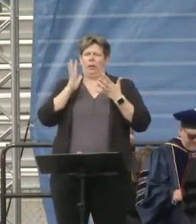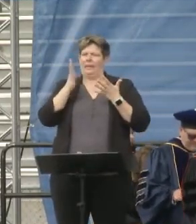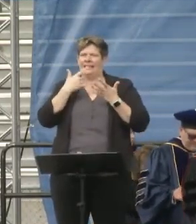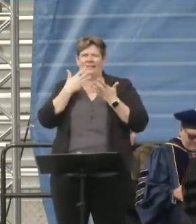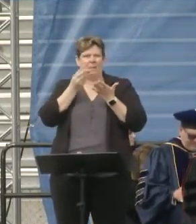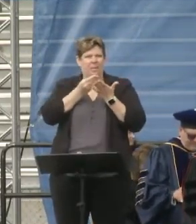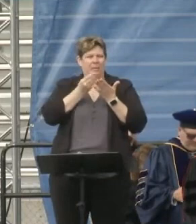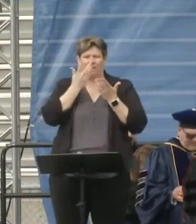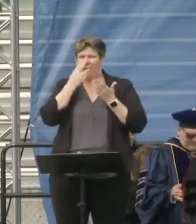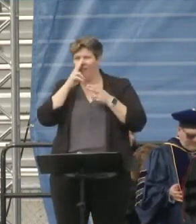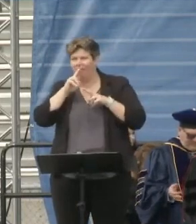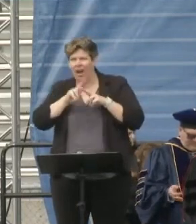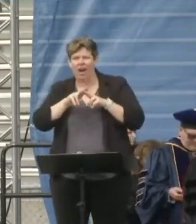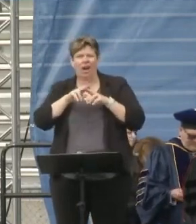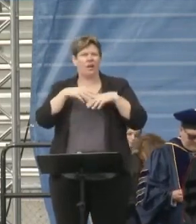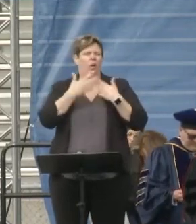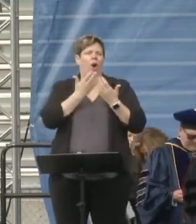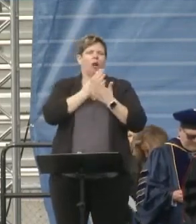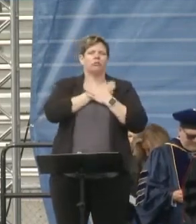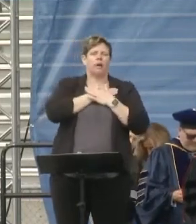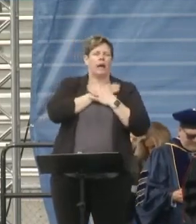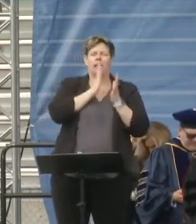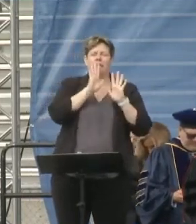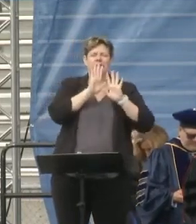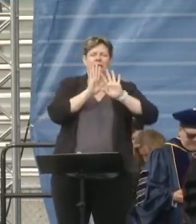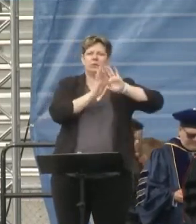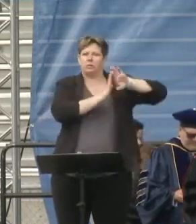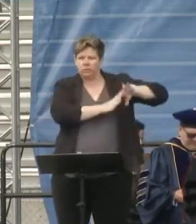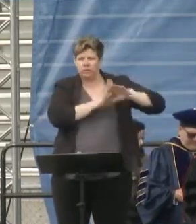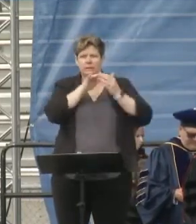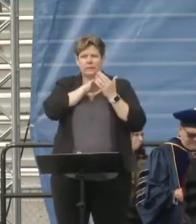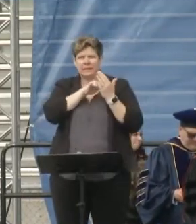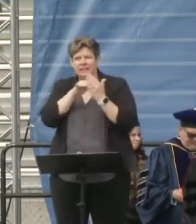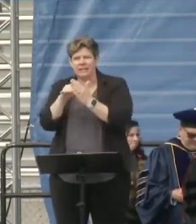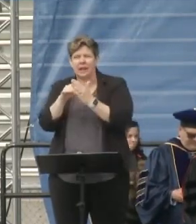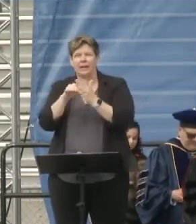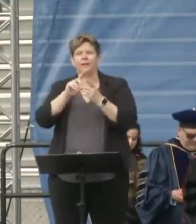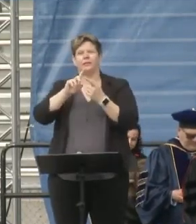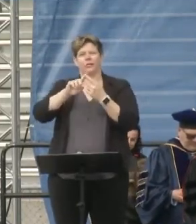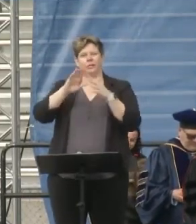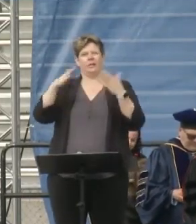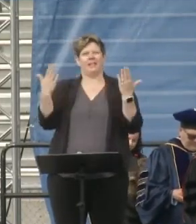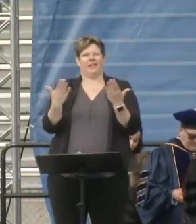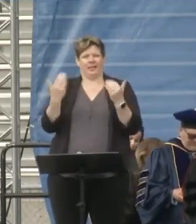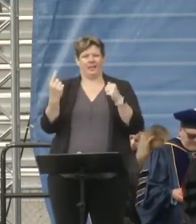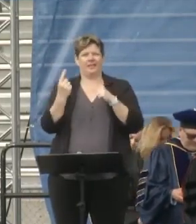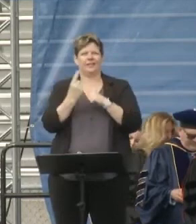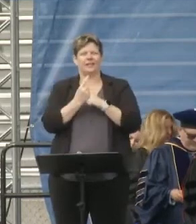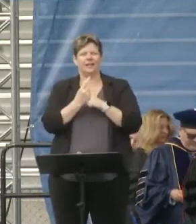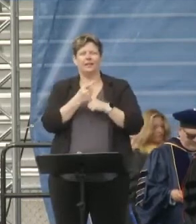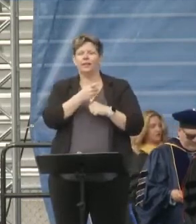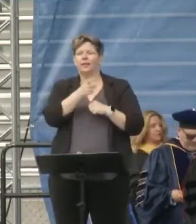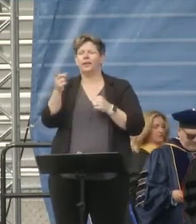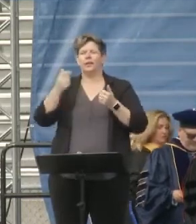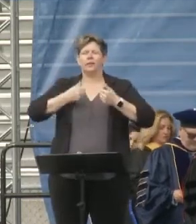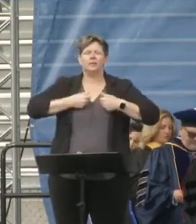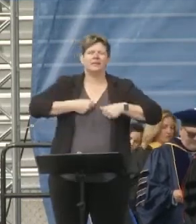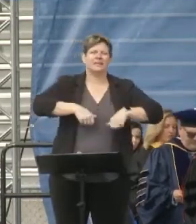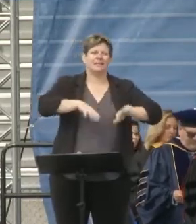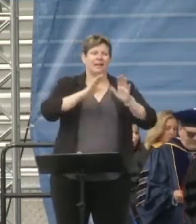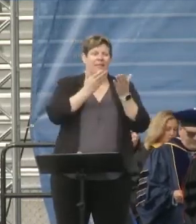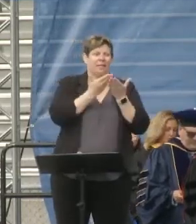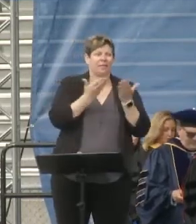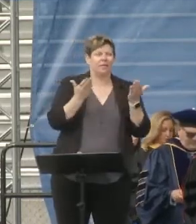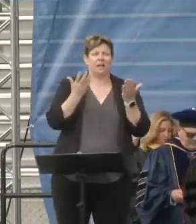fun or rest to arrive here at this moment. You made sacrifices,